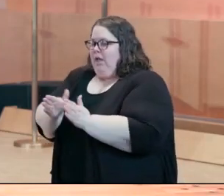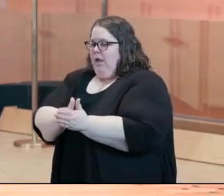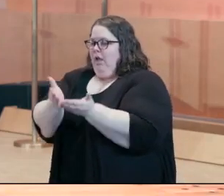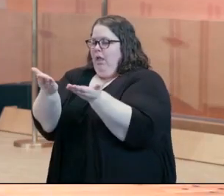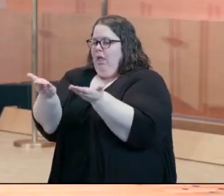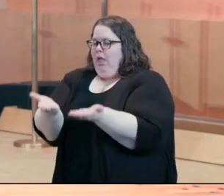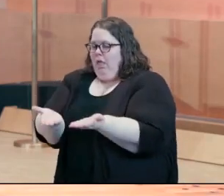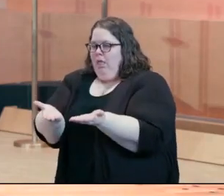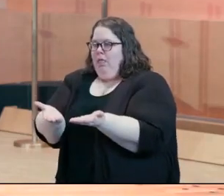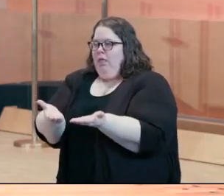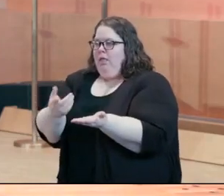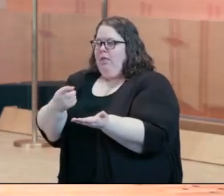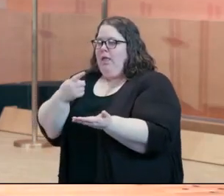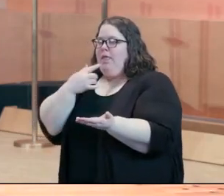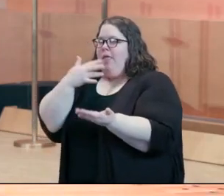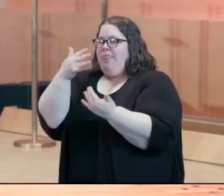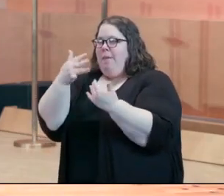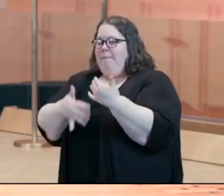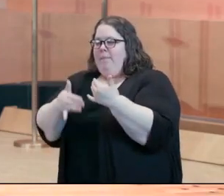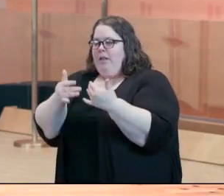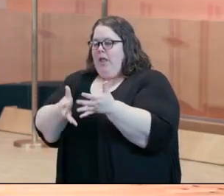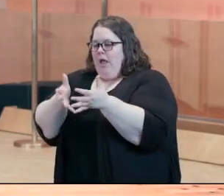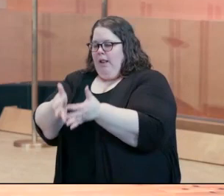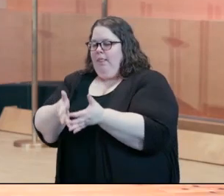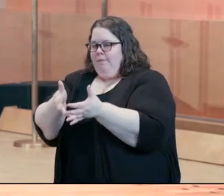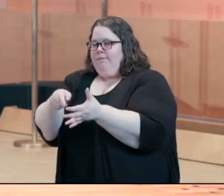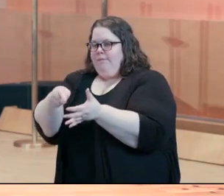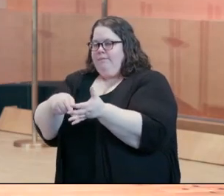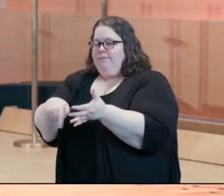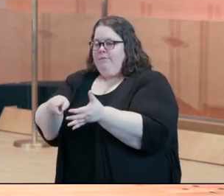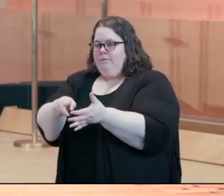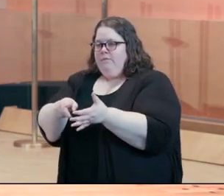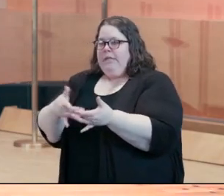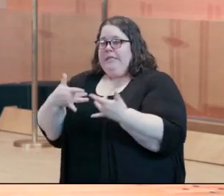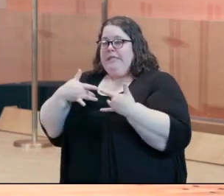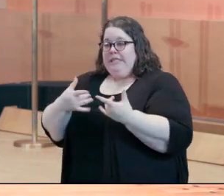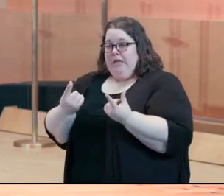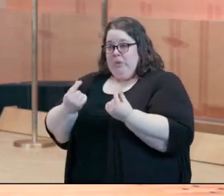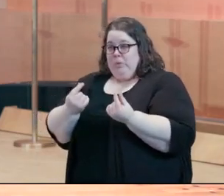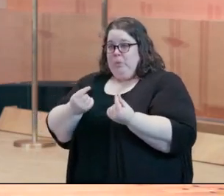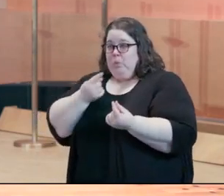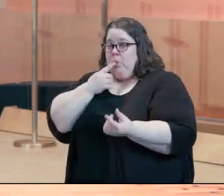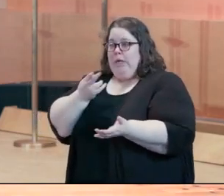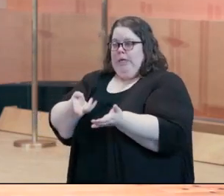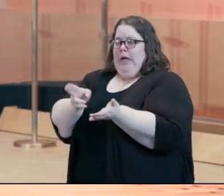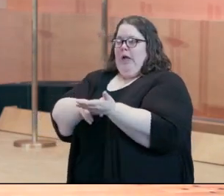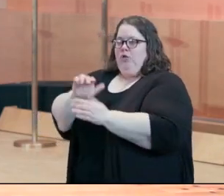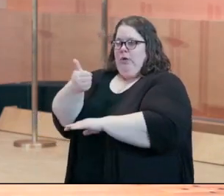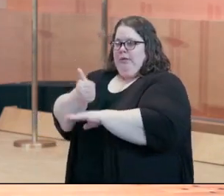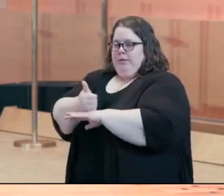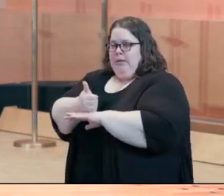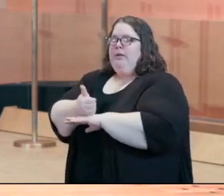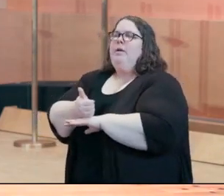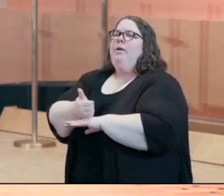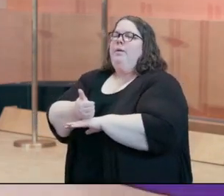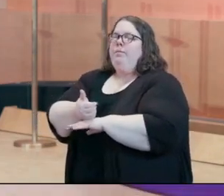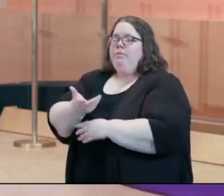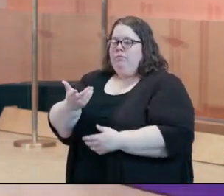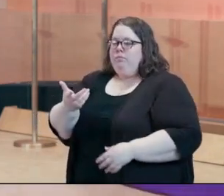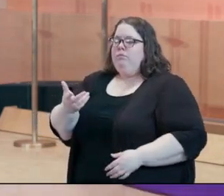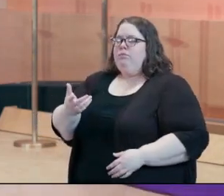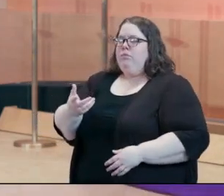of the animals is in the middle. And what they would do is, anytime you're making a contract, both parties would walk